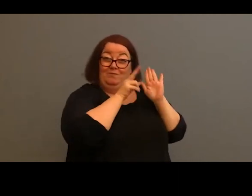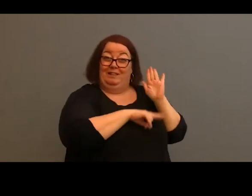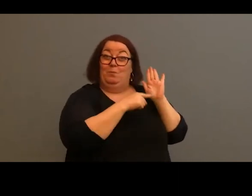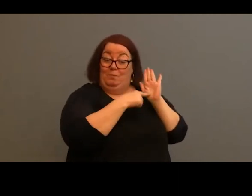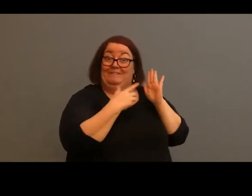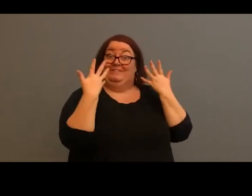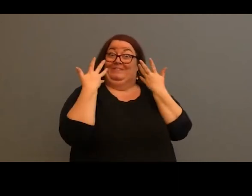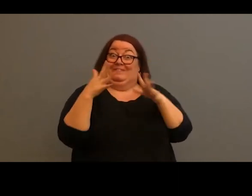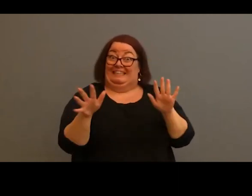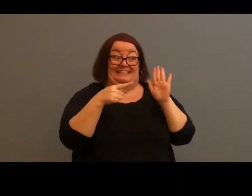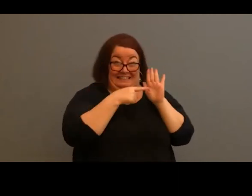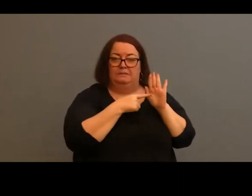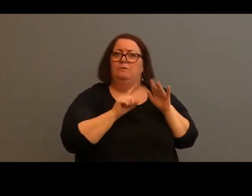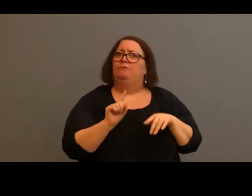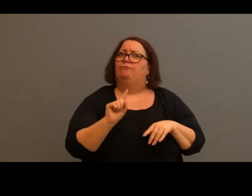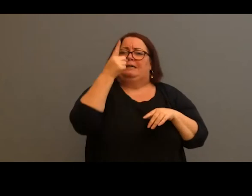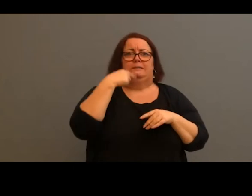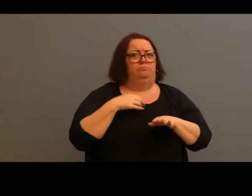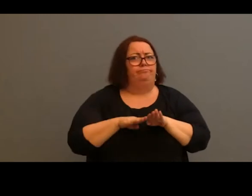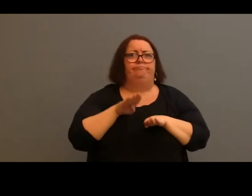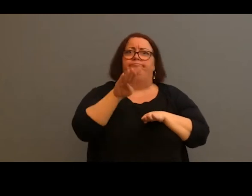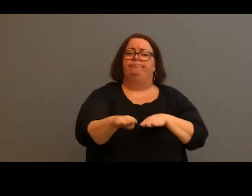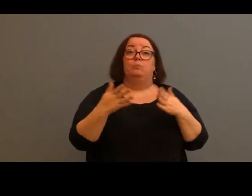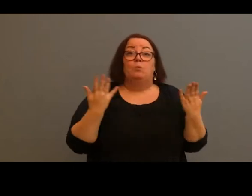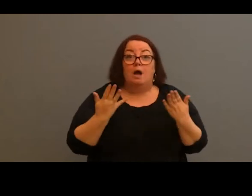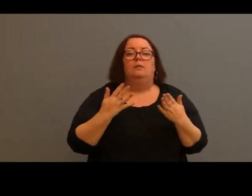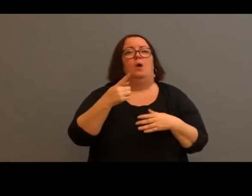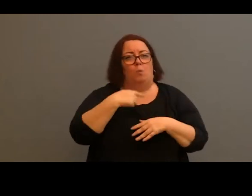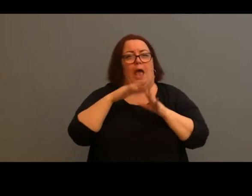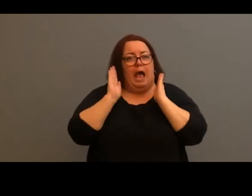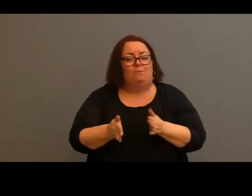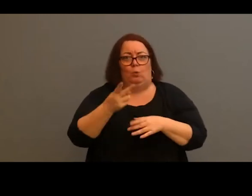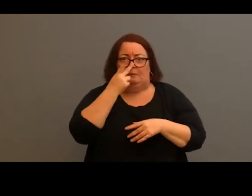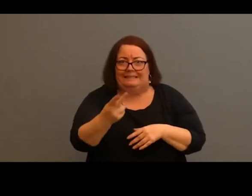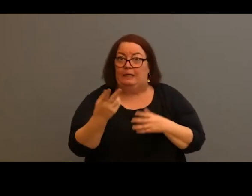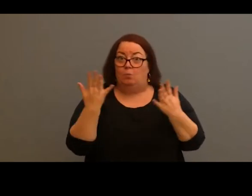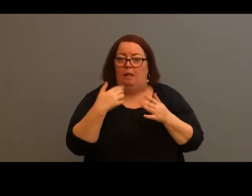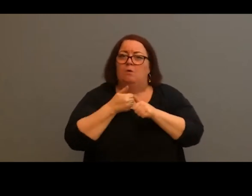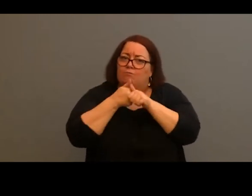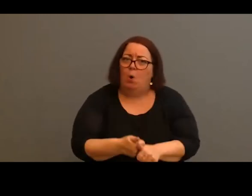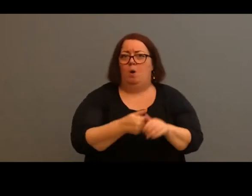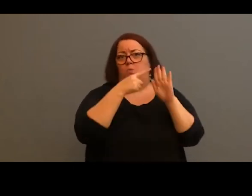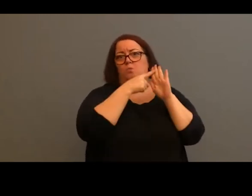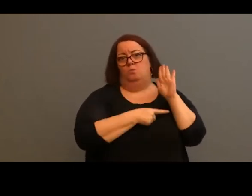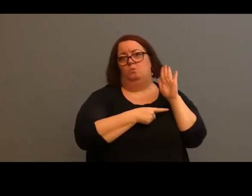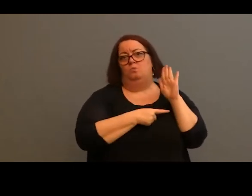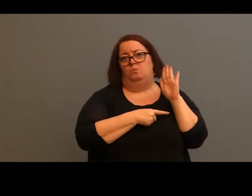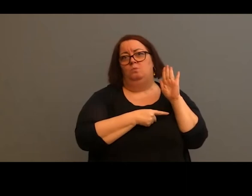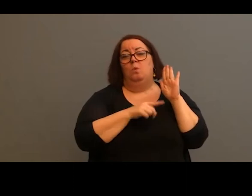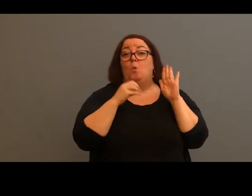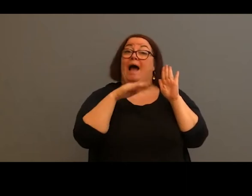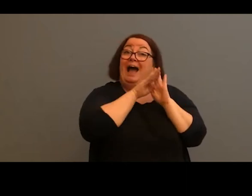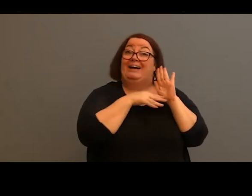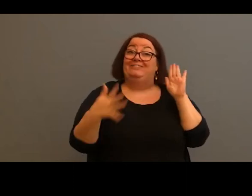the process of following up what the government has agreed upon. We routinely and continuously coordinate